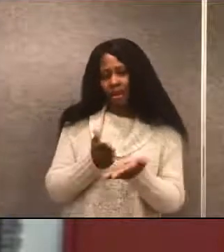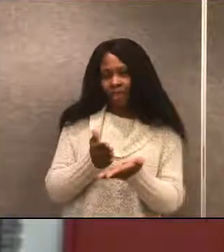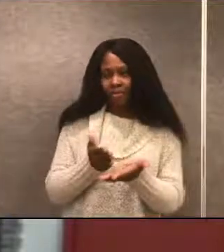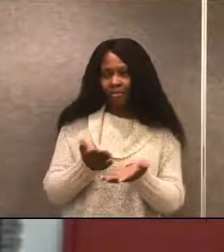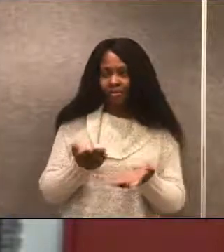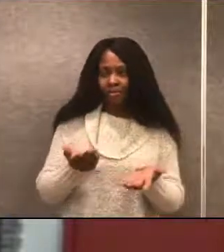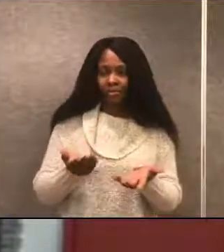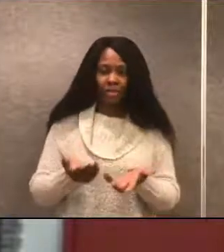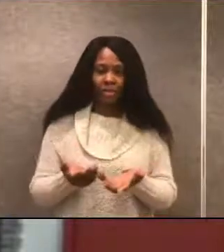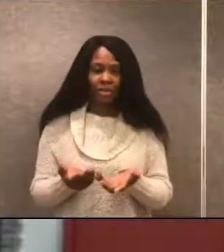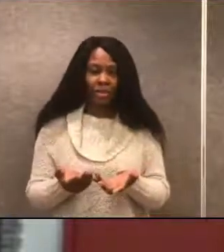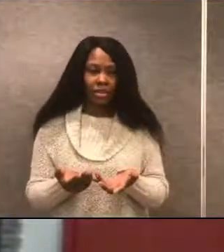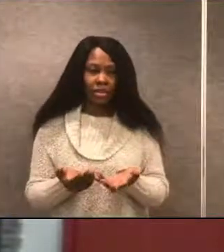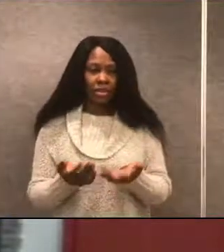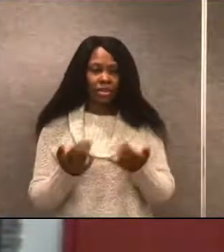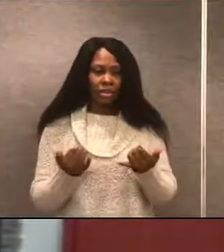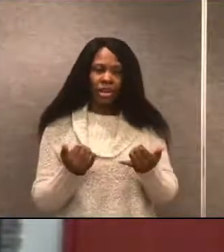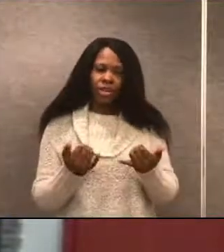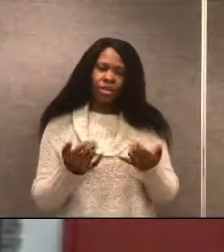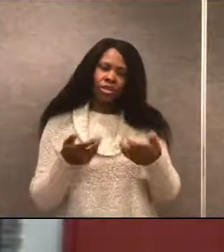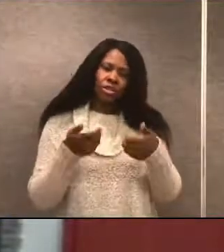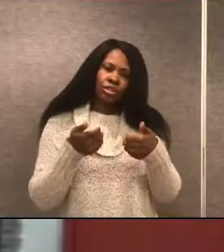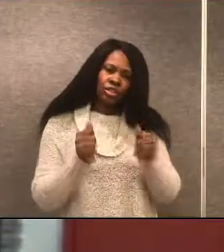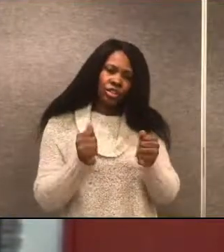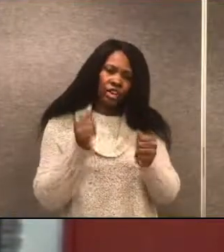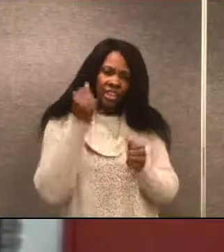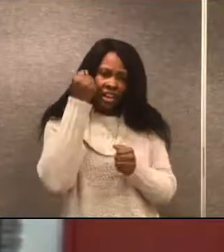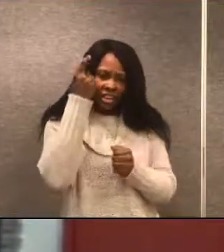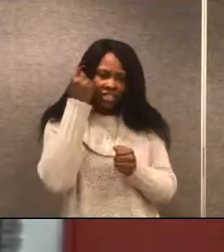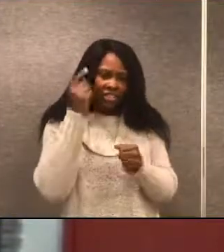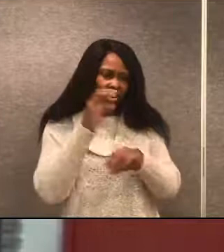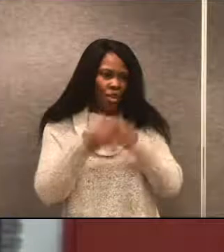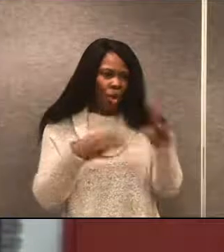making sense in a world that really, there's